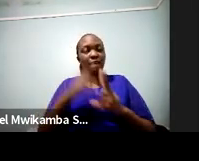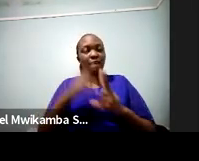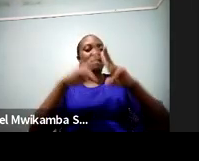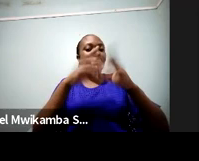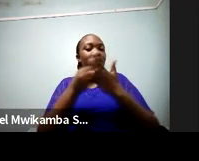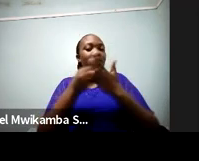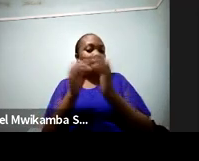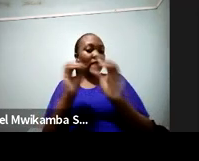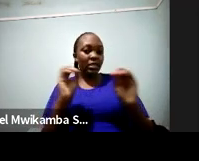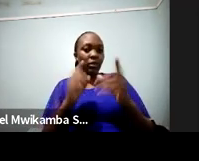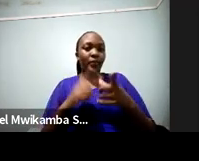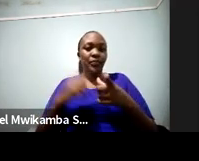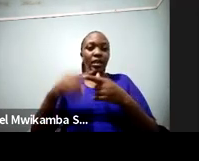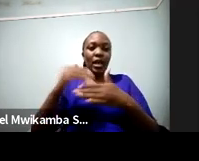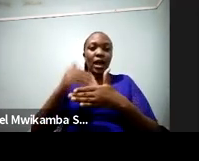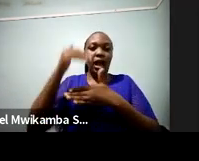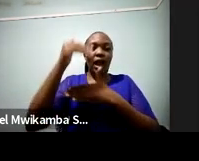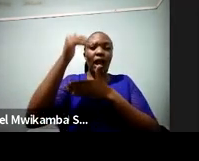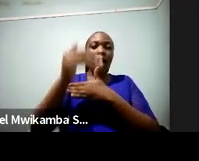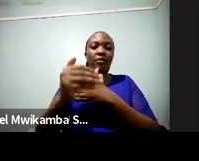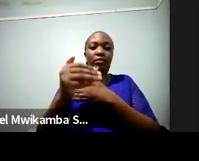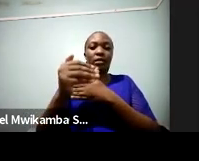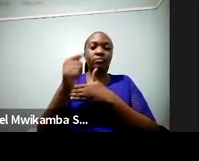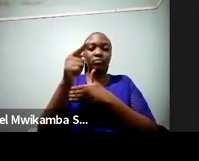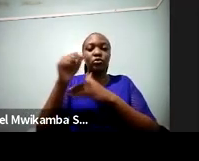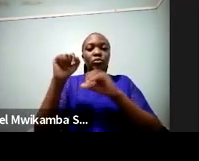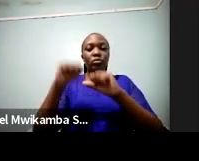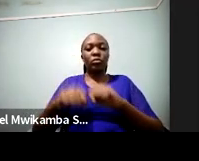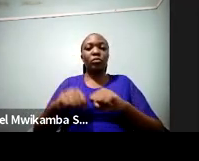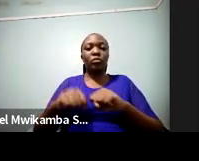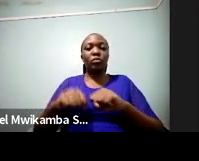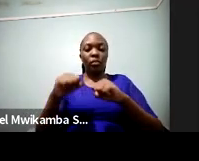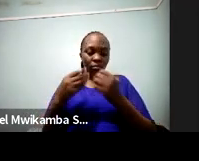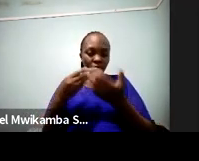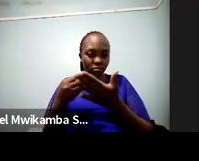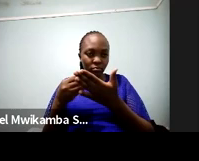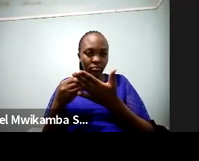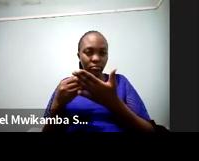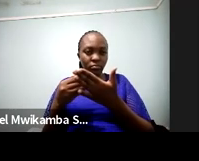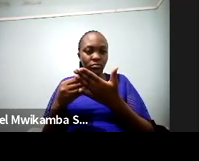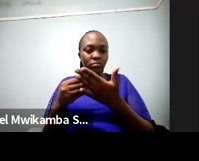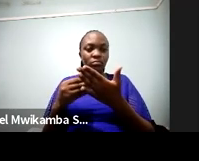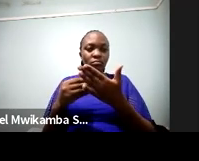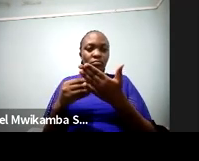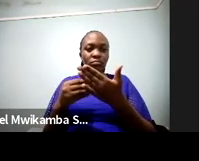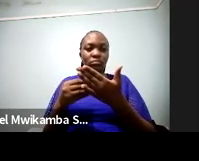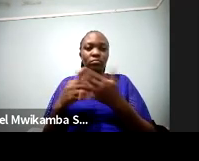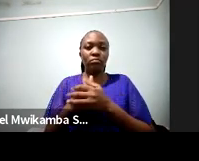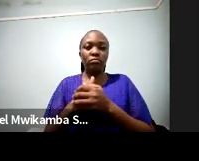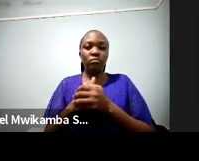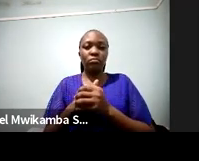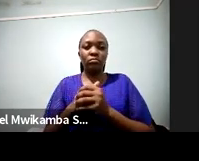relations between money and your life. A model we are using is the CAB model,